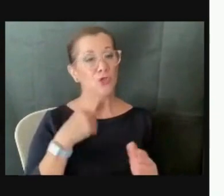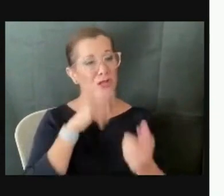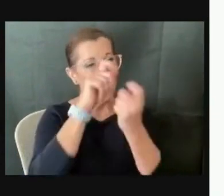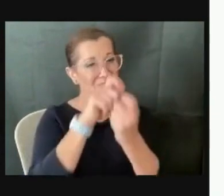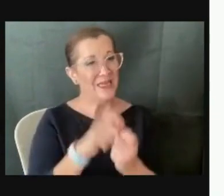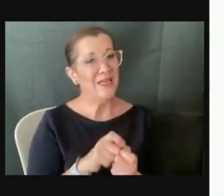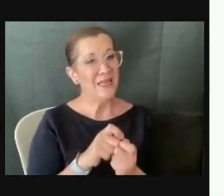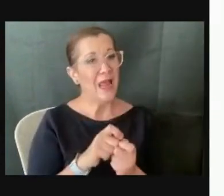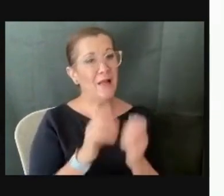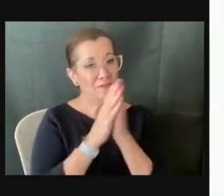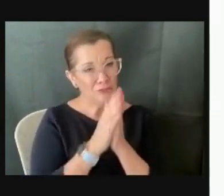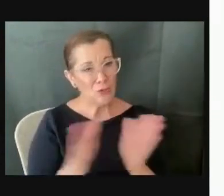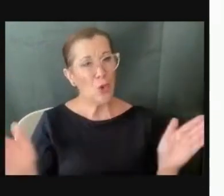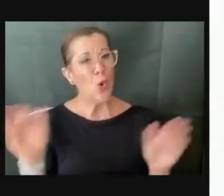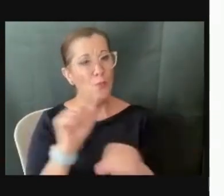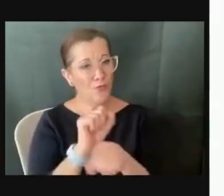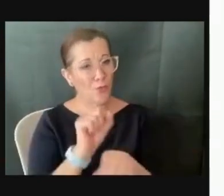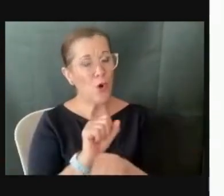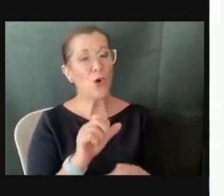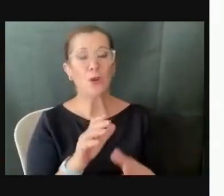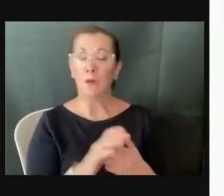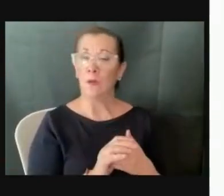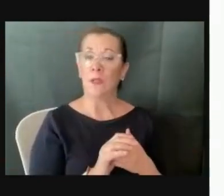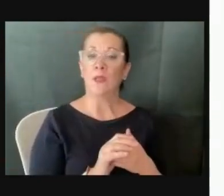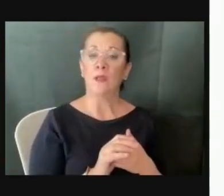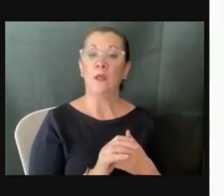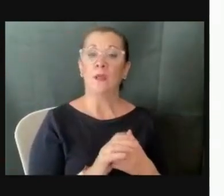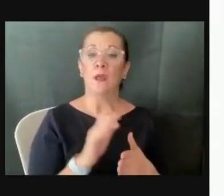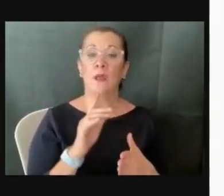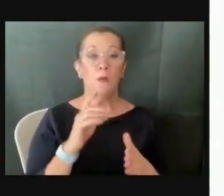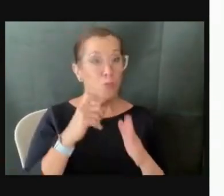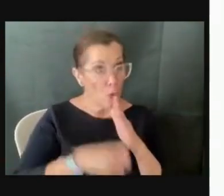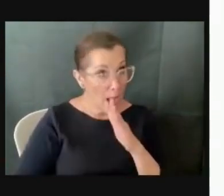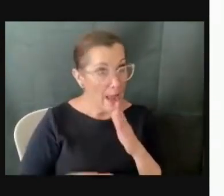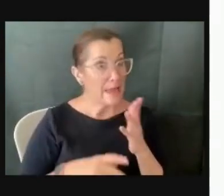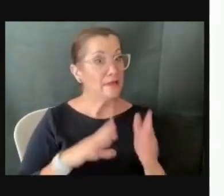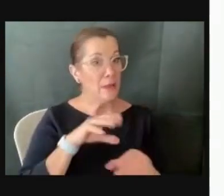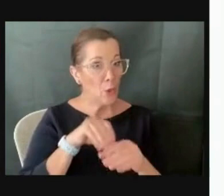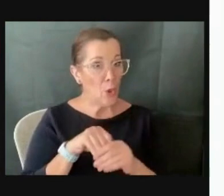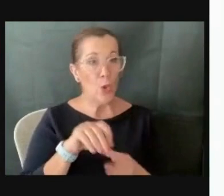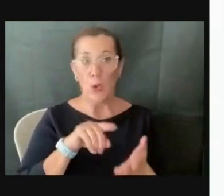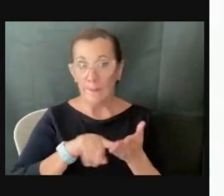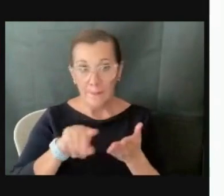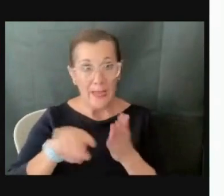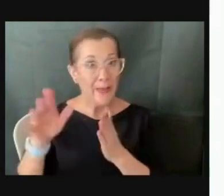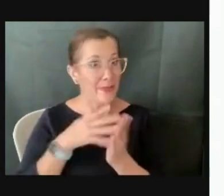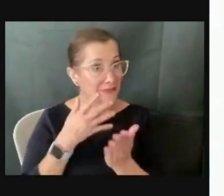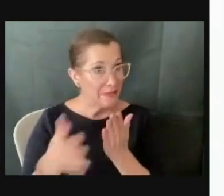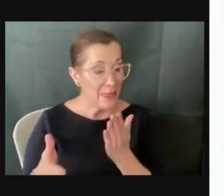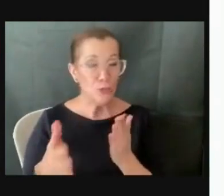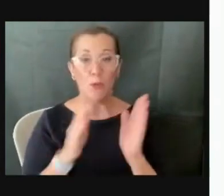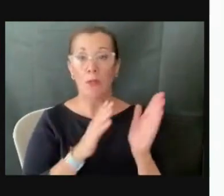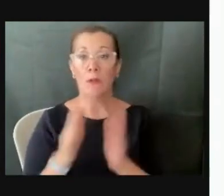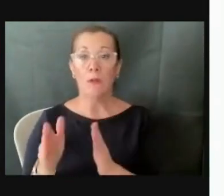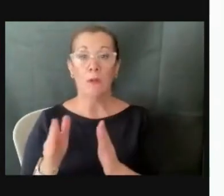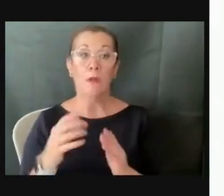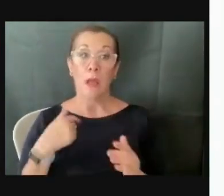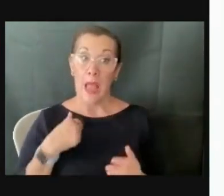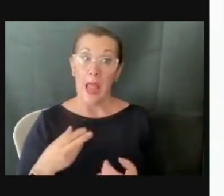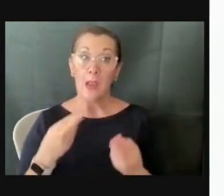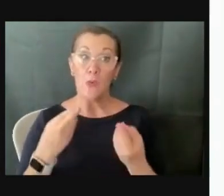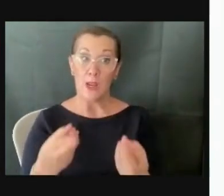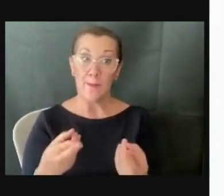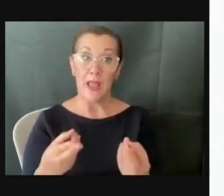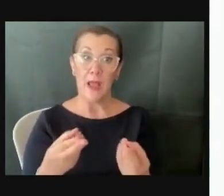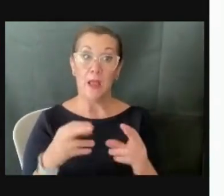work is going to be that they plan to complete for you, what the price is going to be, and what the payment schedule is going to be. I highly recommend